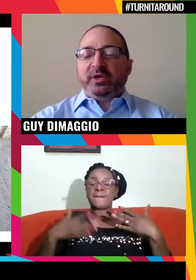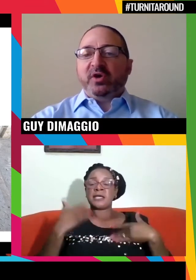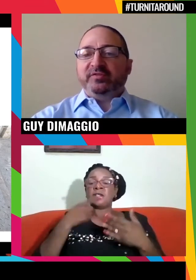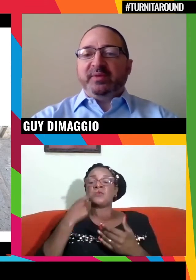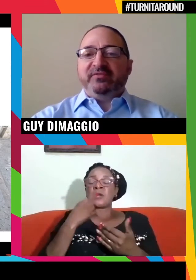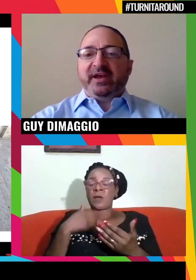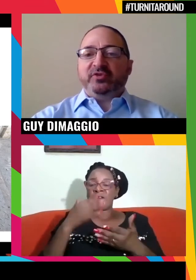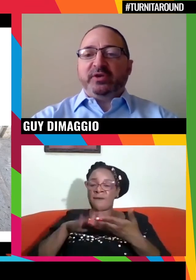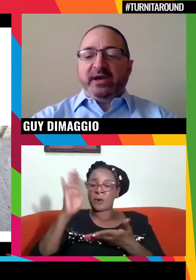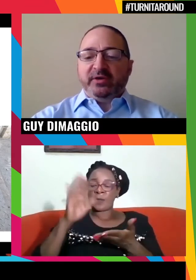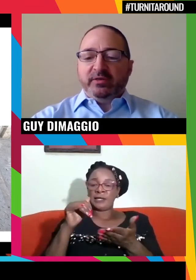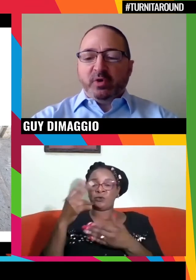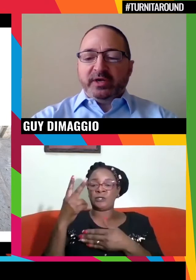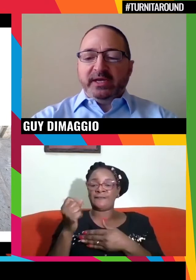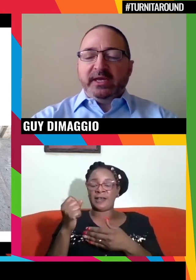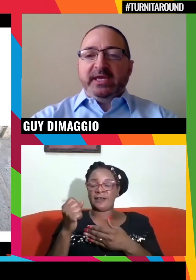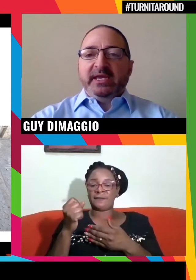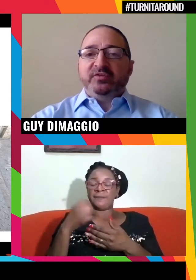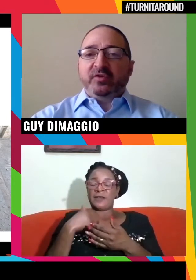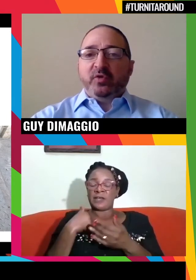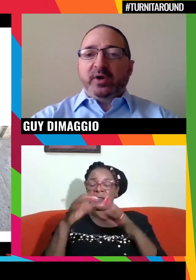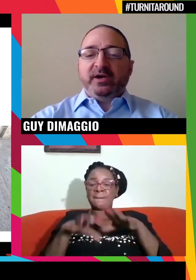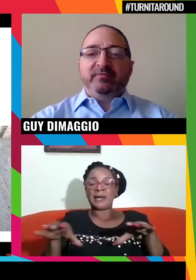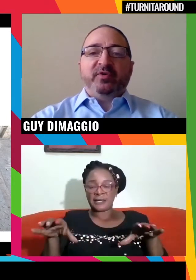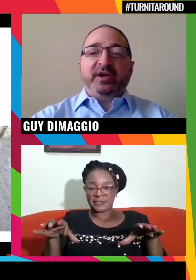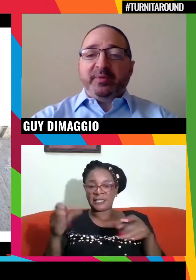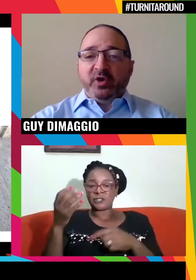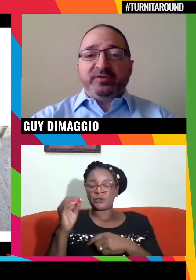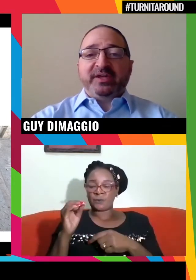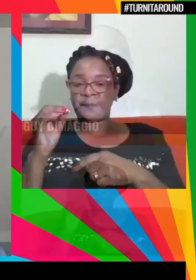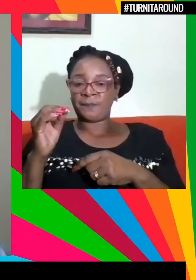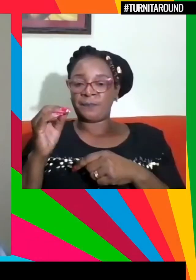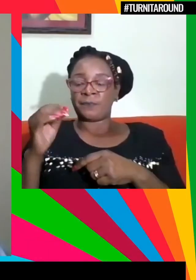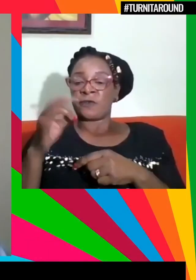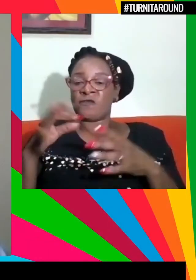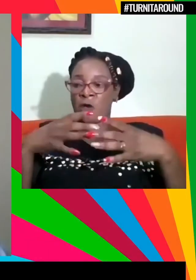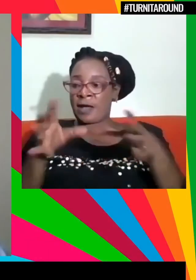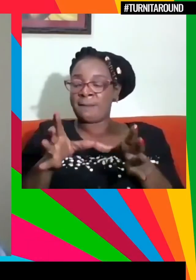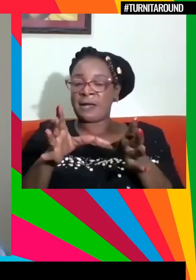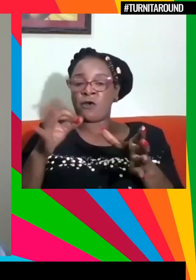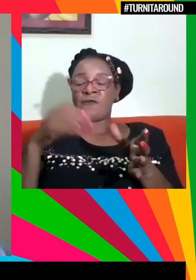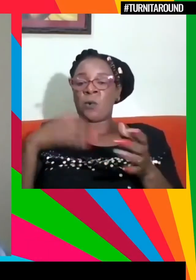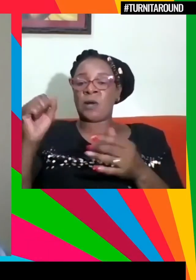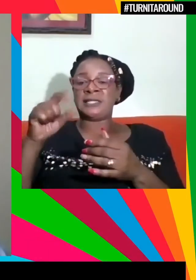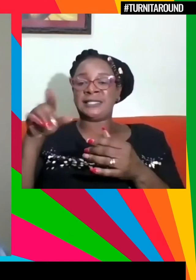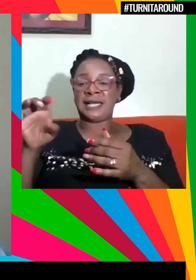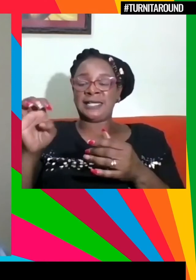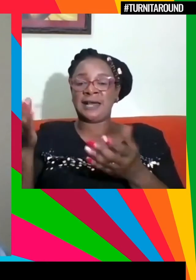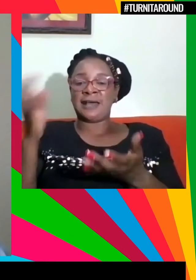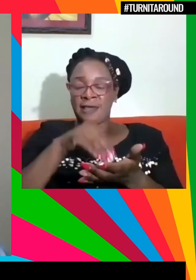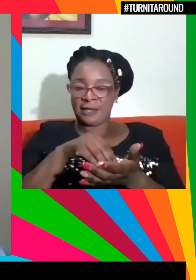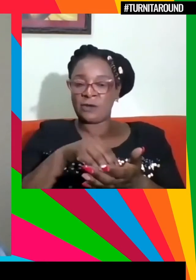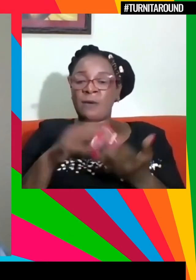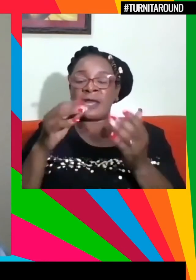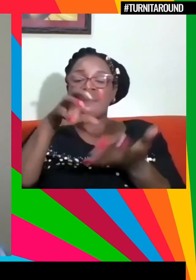25 million cards manufactured and out in the market. And so for a company our size, again, still early days, but we're very proud to be in a